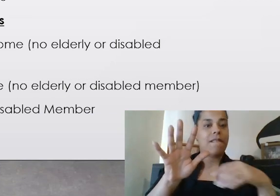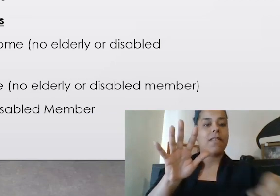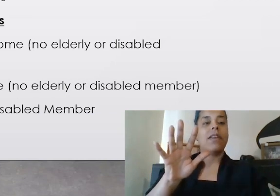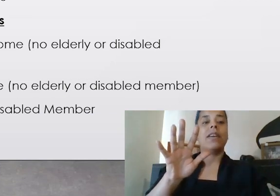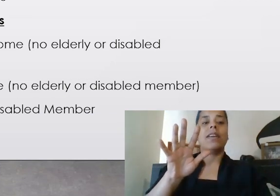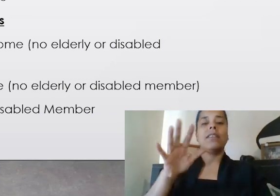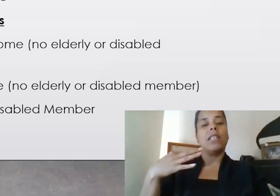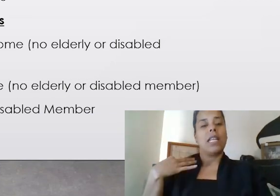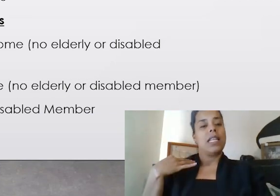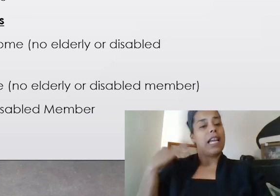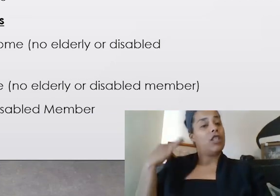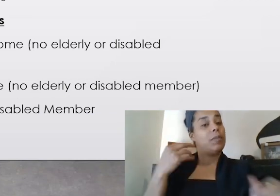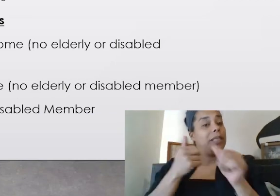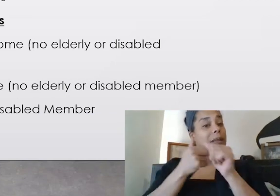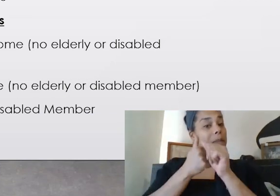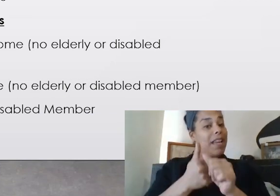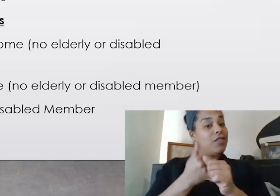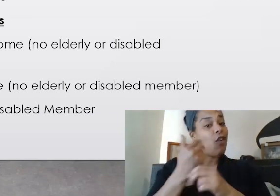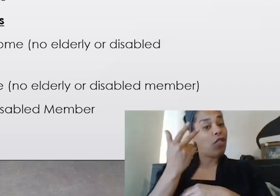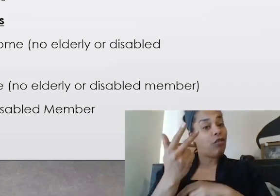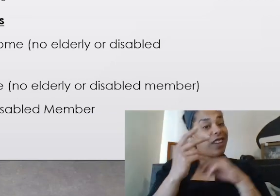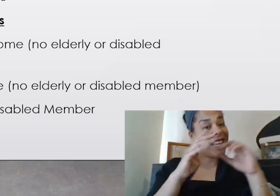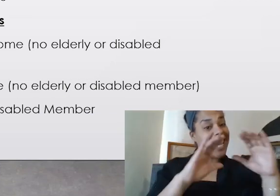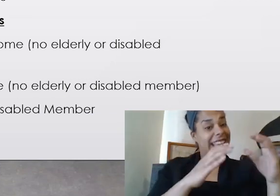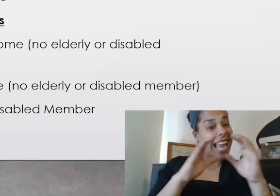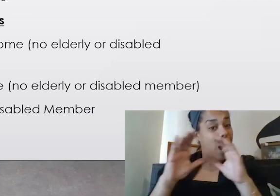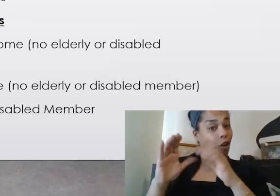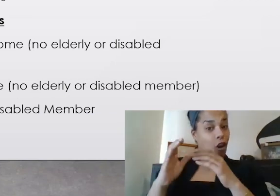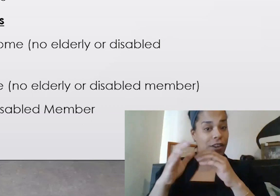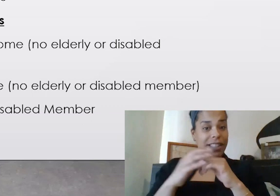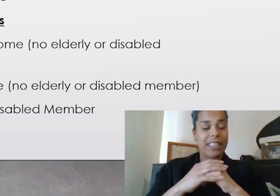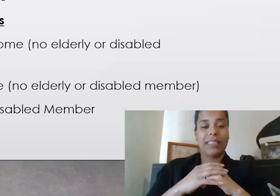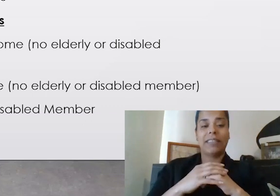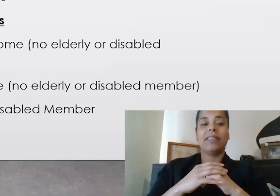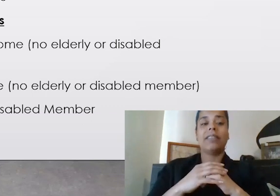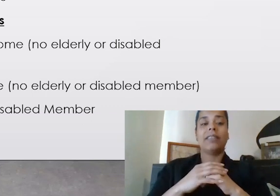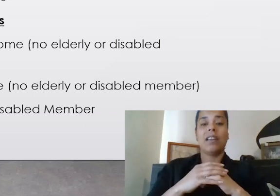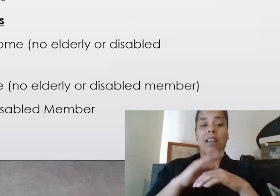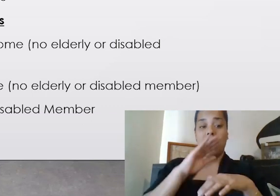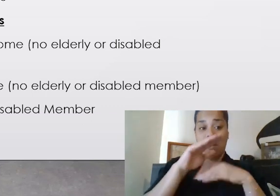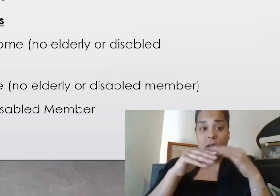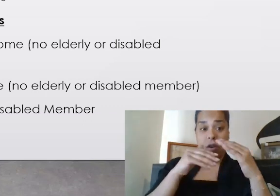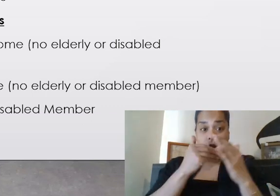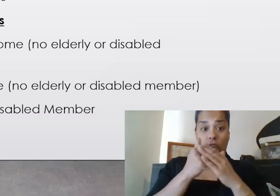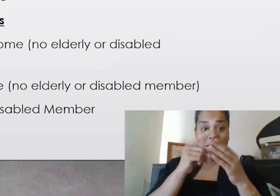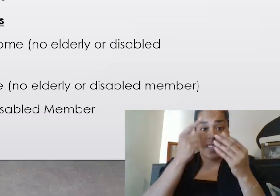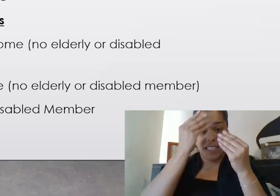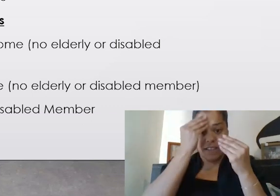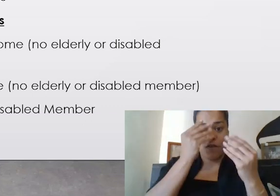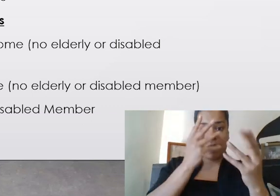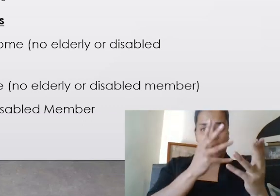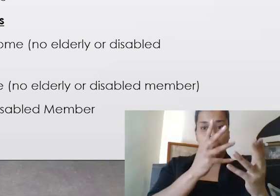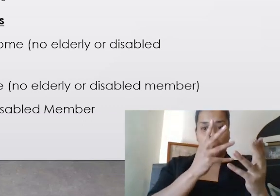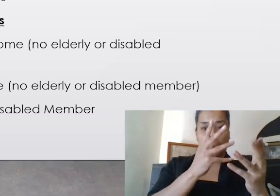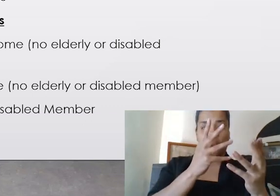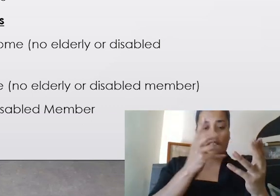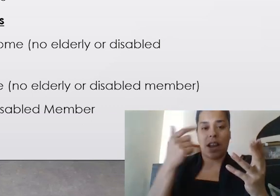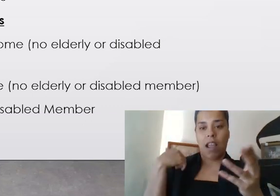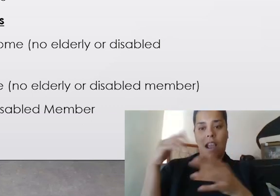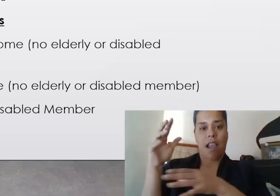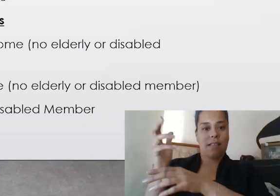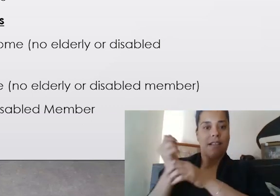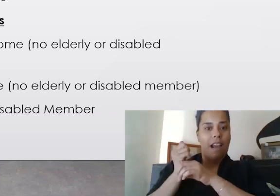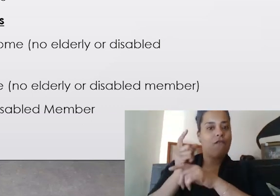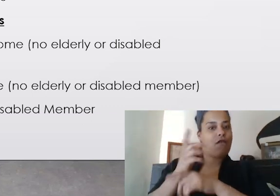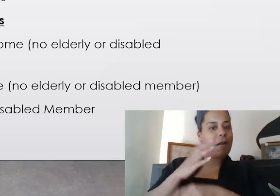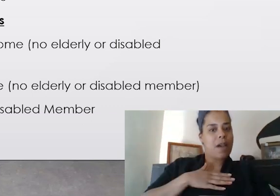Eligibility is based on 3 different categories. All of this information I've gotten from my